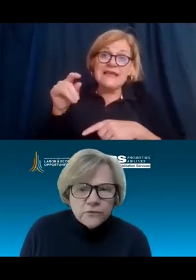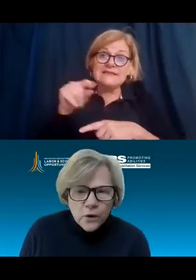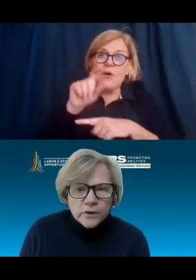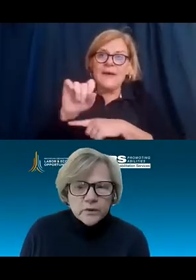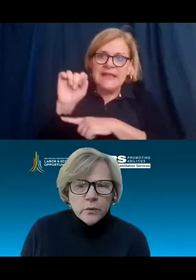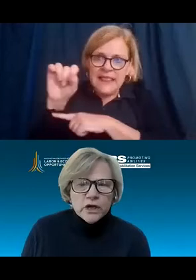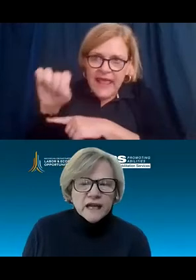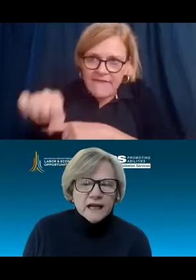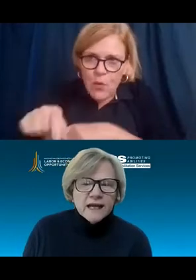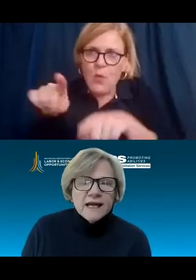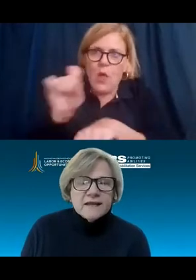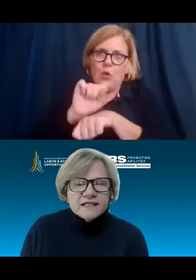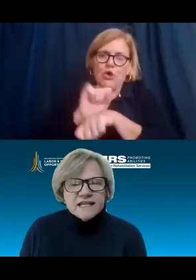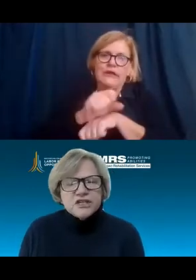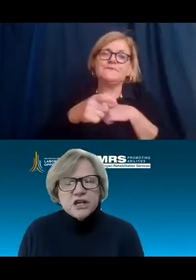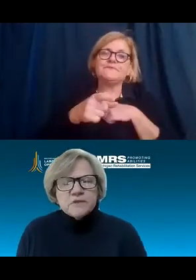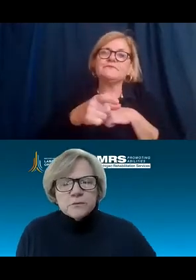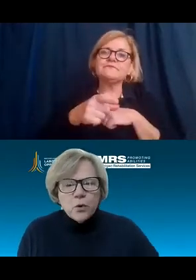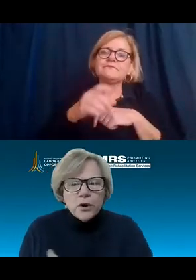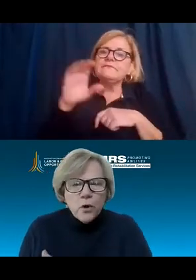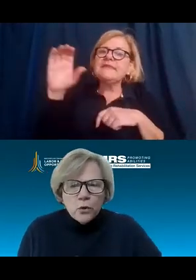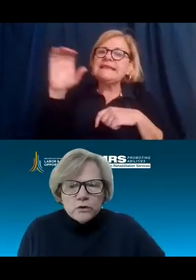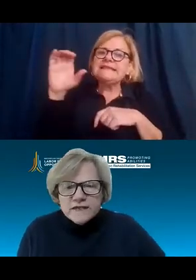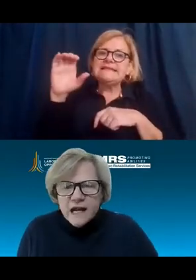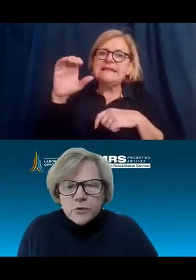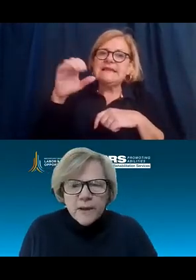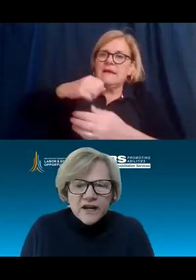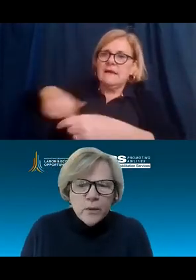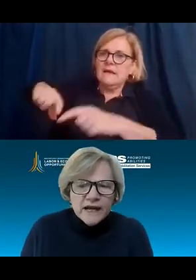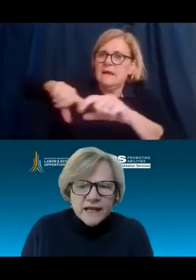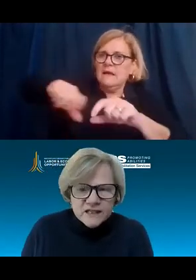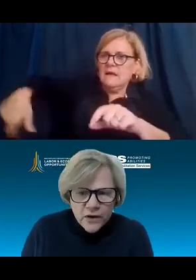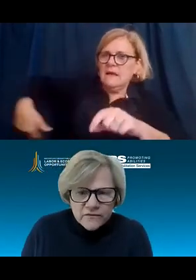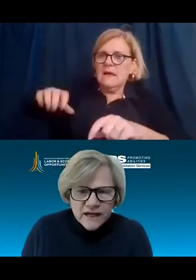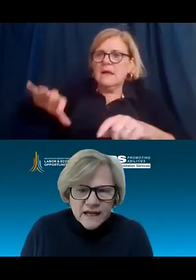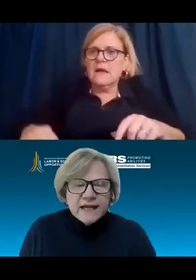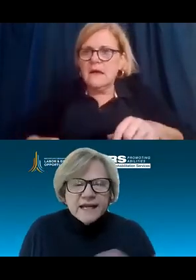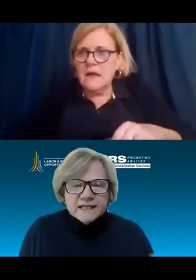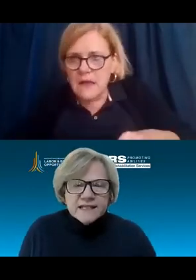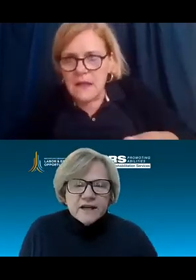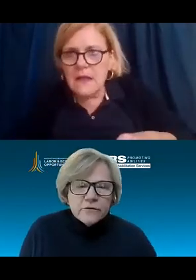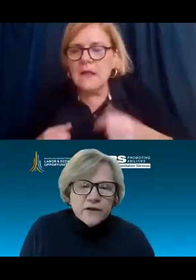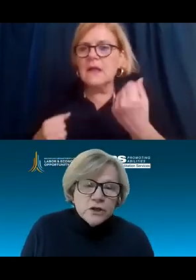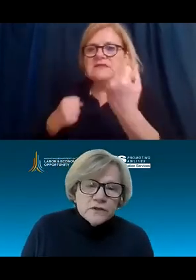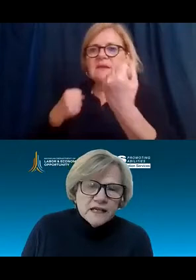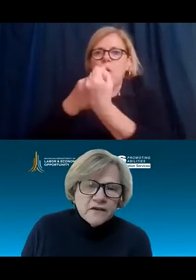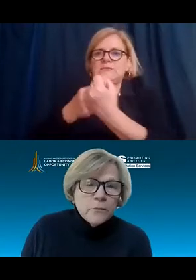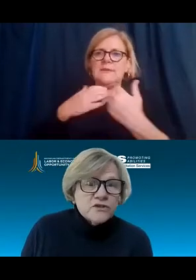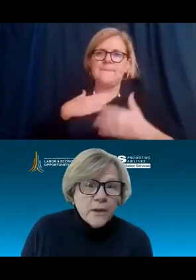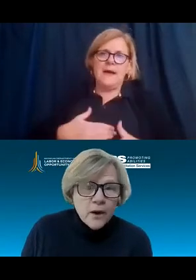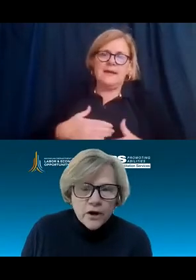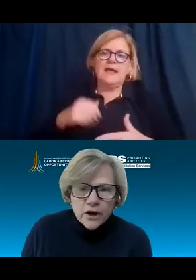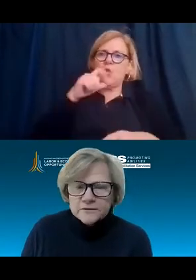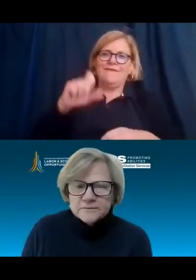lean forward when working. The C-shaped support holds the upper body weight against gravity instead of using their